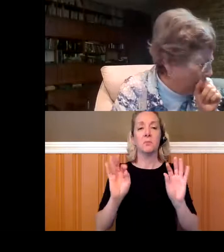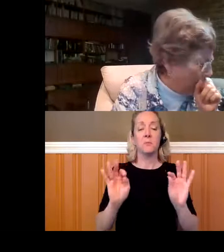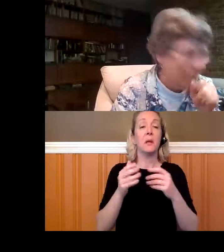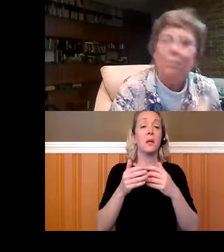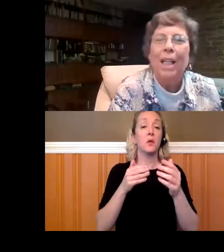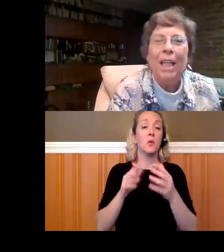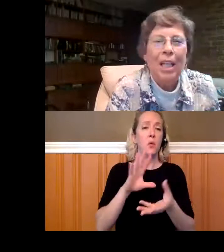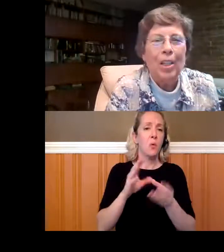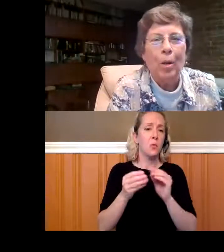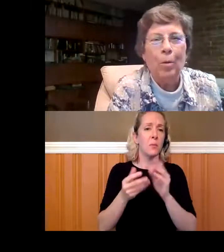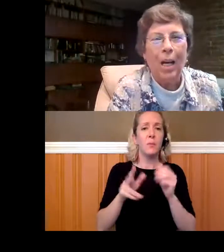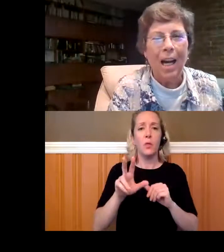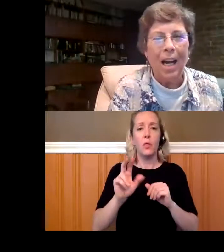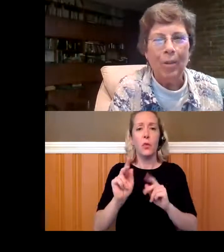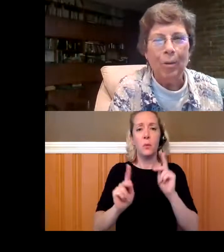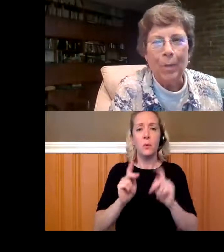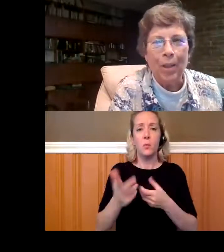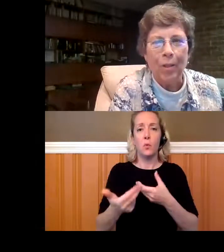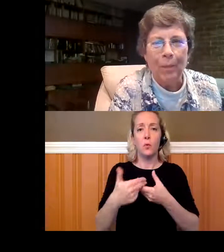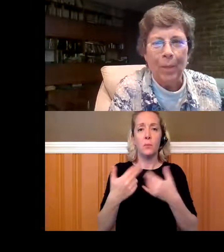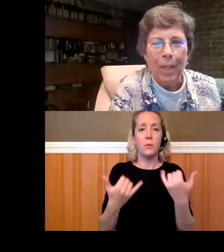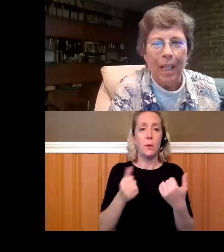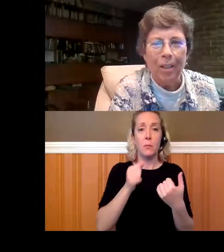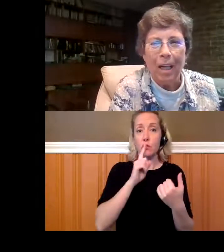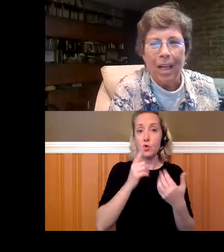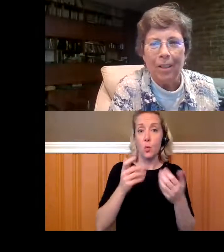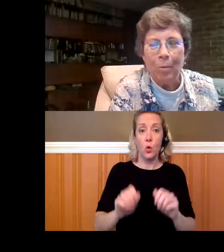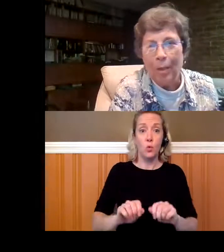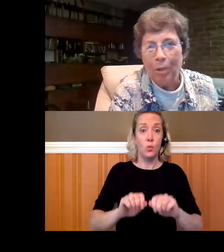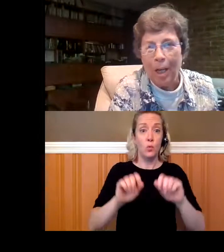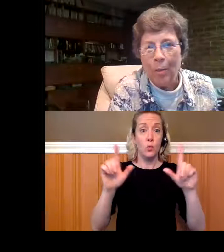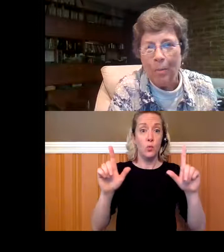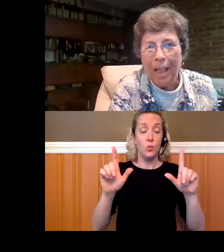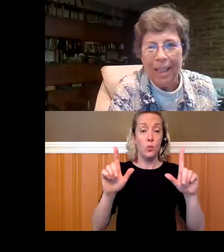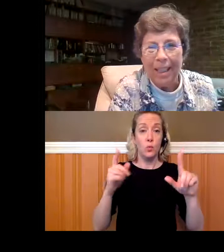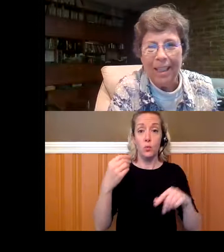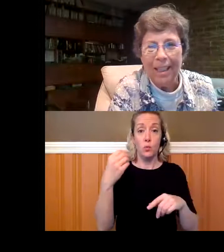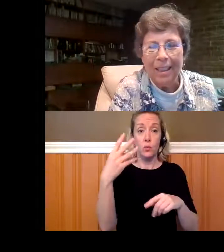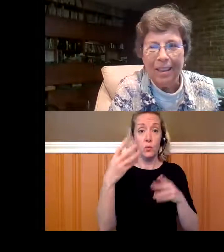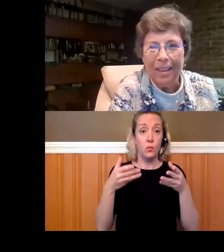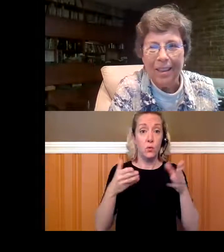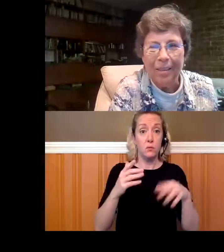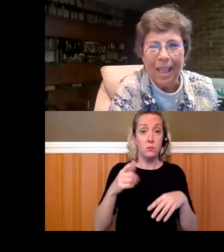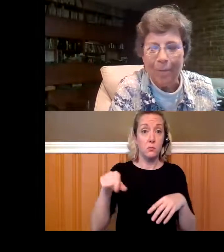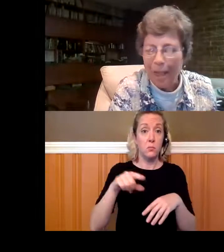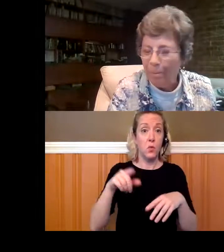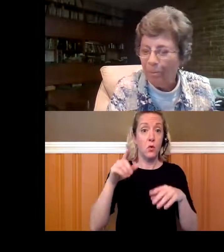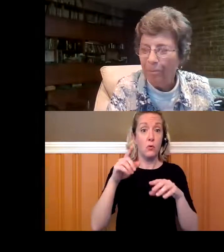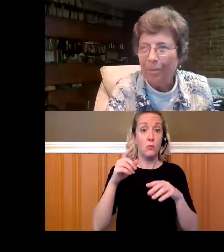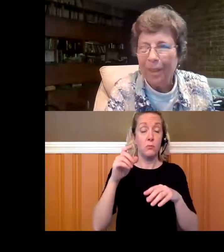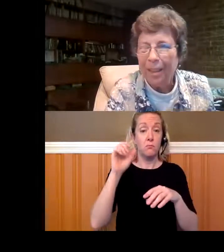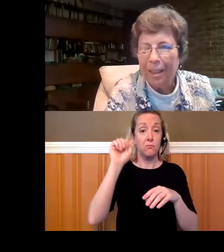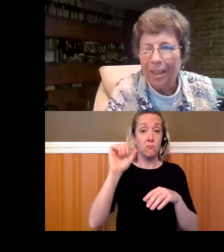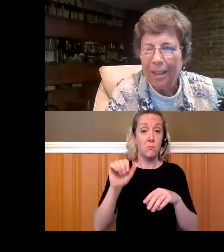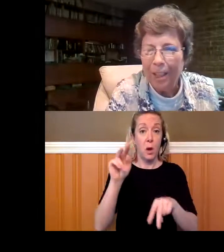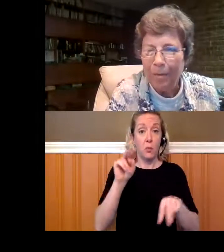So there are only about 30 people here. I don't know. We want to try open mics? Use that way? Jennifer, what do you